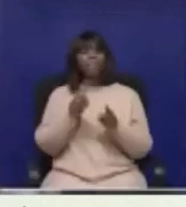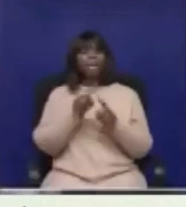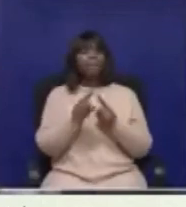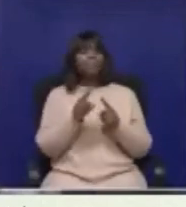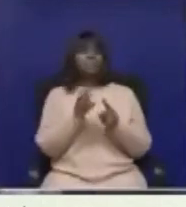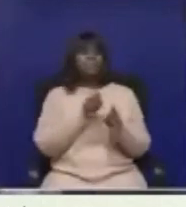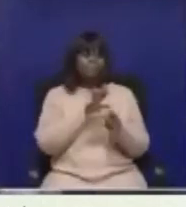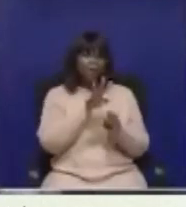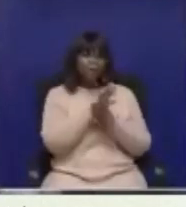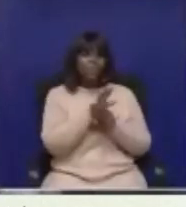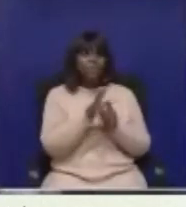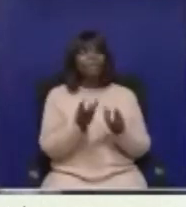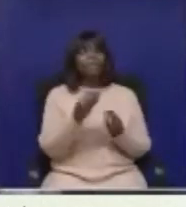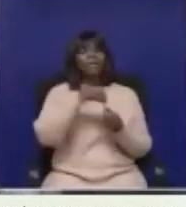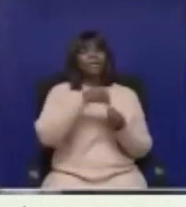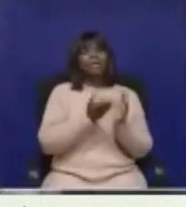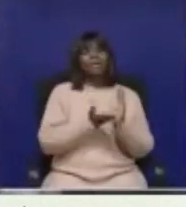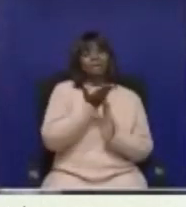its